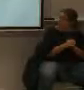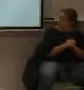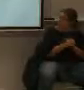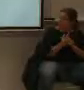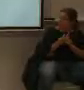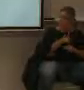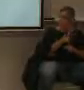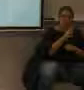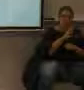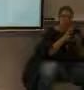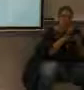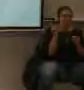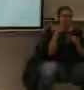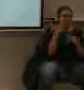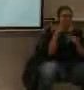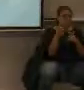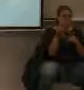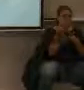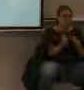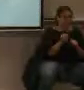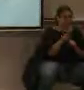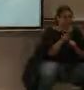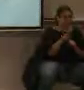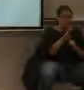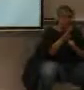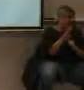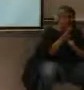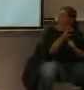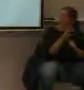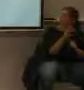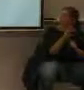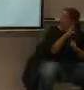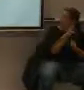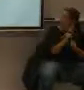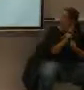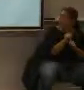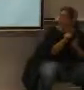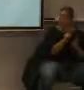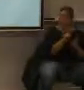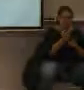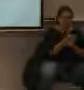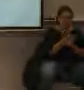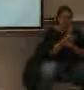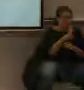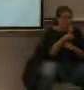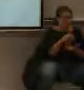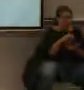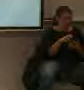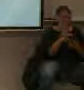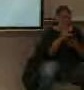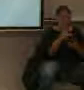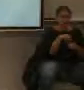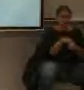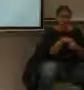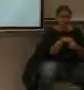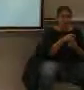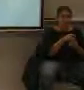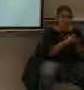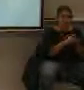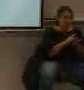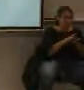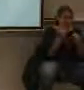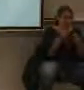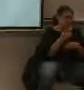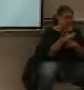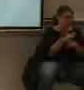So we talked about this rapid ability of bacteria to evolve and withstand use organic compounds, including antibiotics, at least resistant,